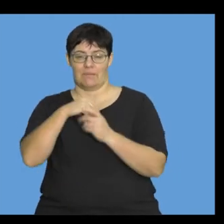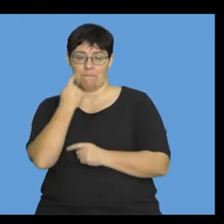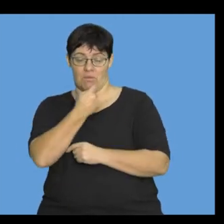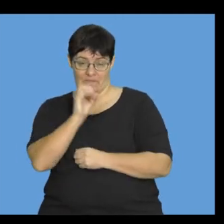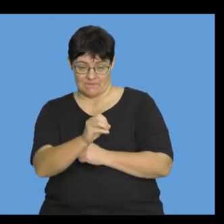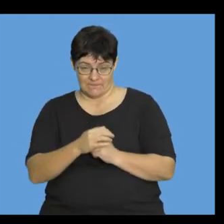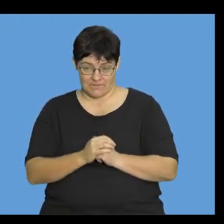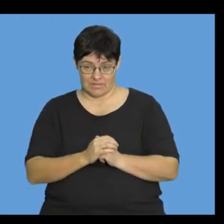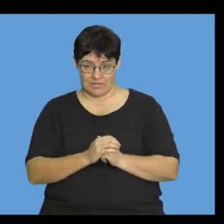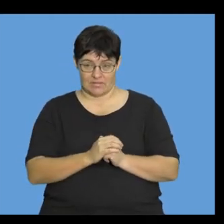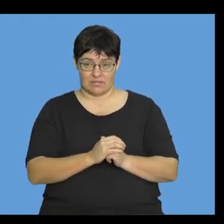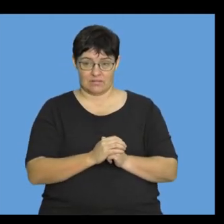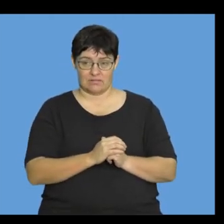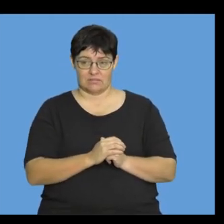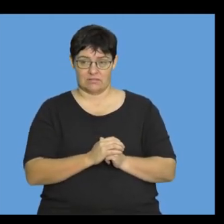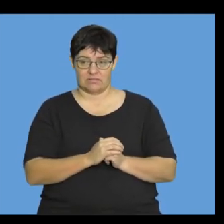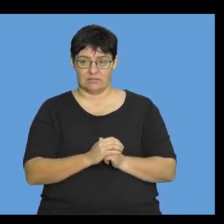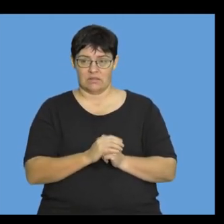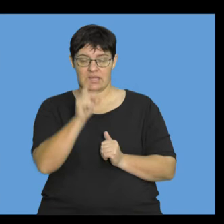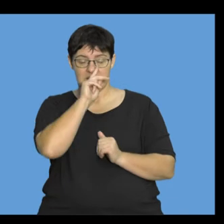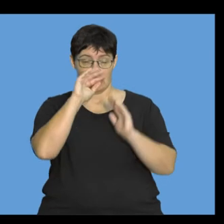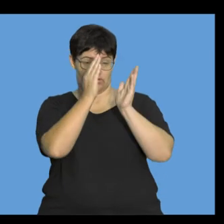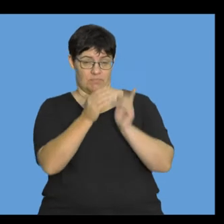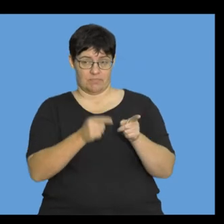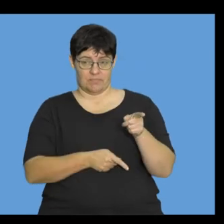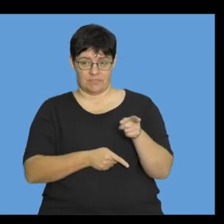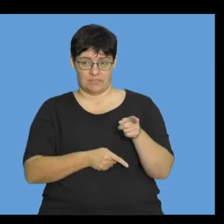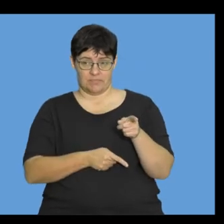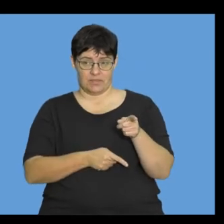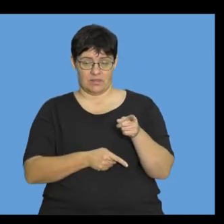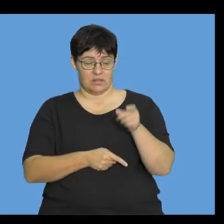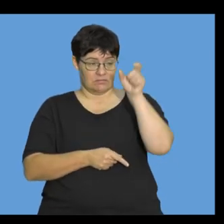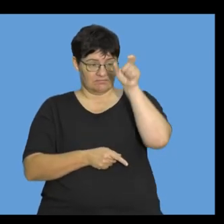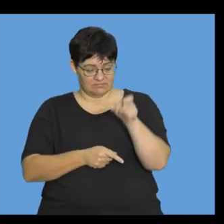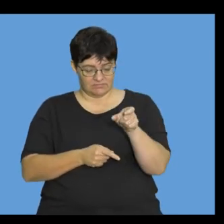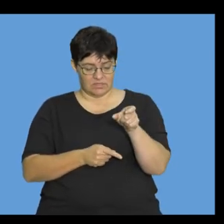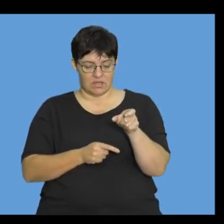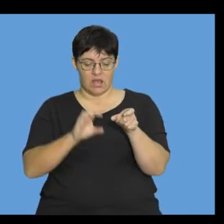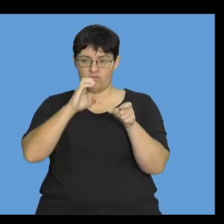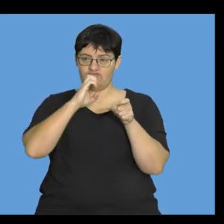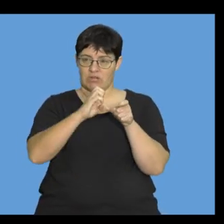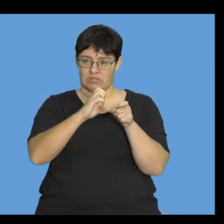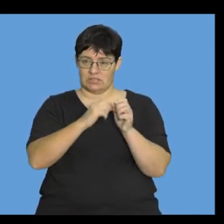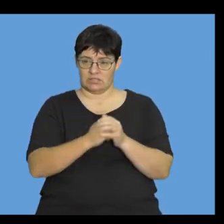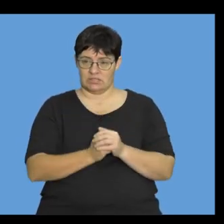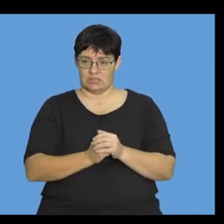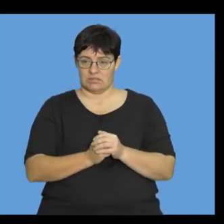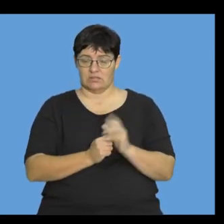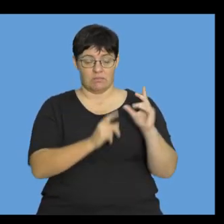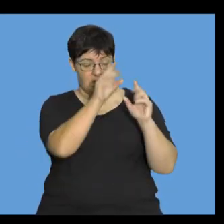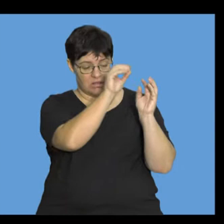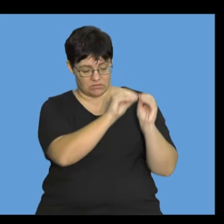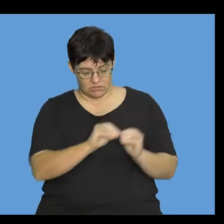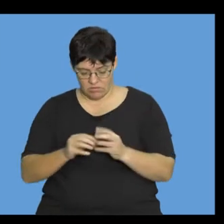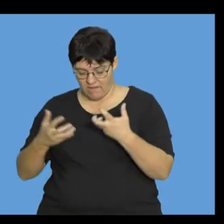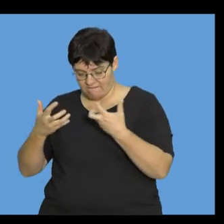enzyme in my mouth. Now have a look here. Look at this shape. The shape of the substrate